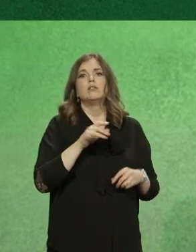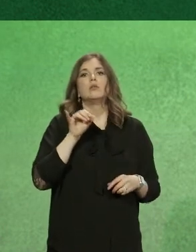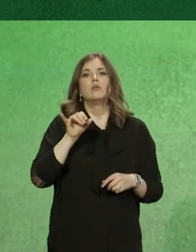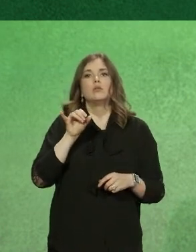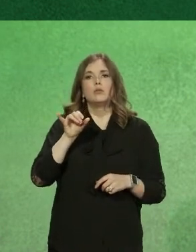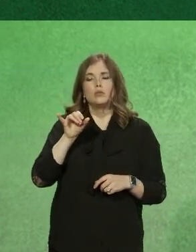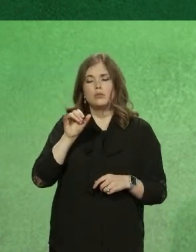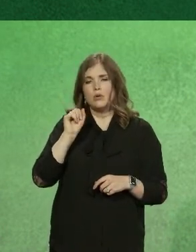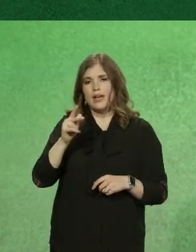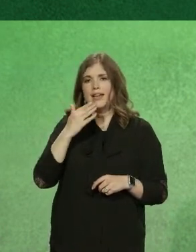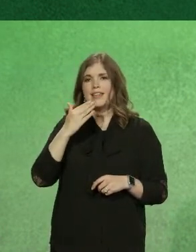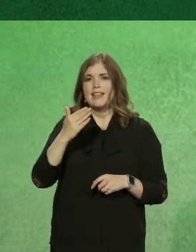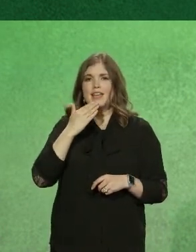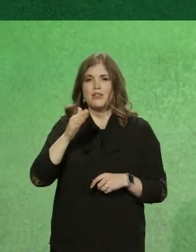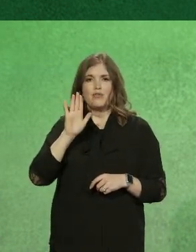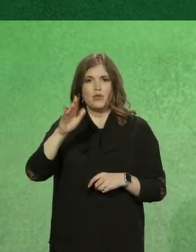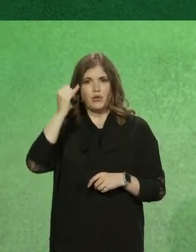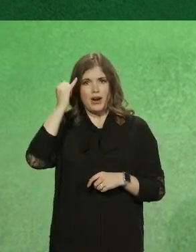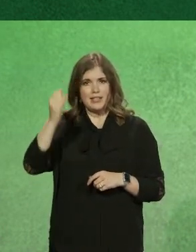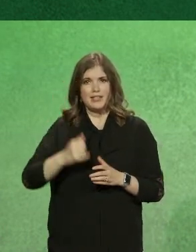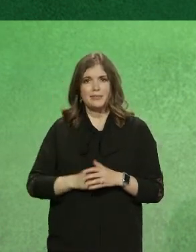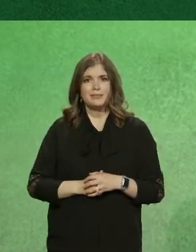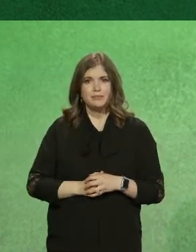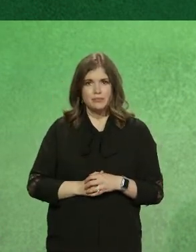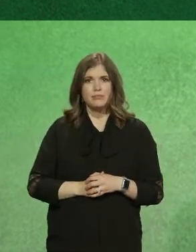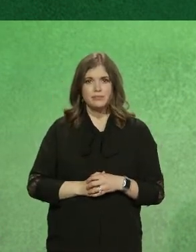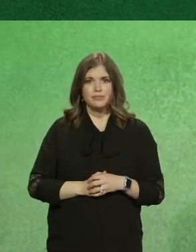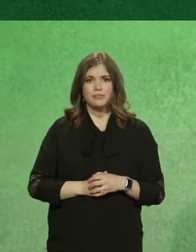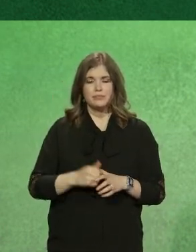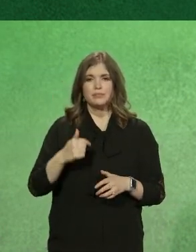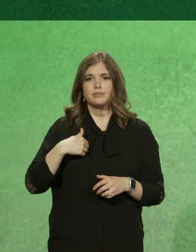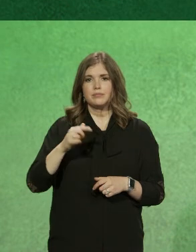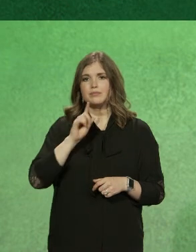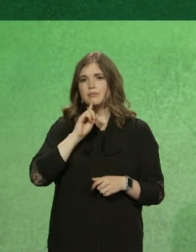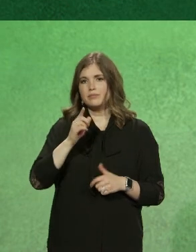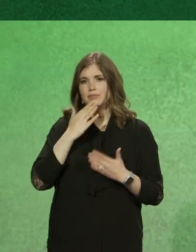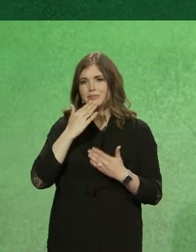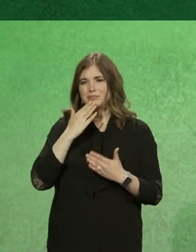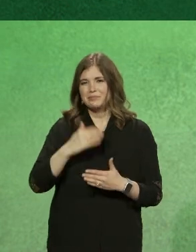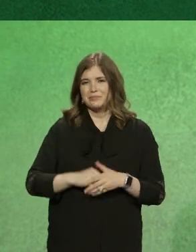Okay. Thank you for the idea. We shall surely incorporate it.